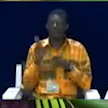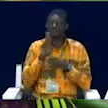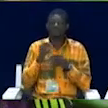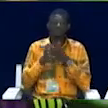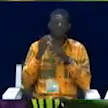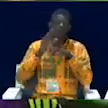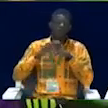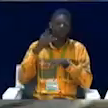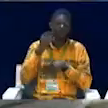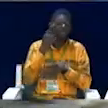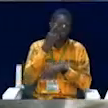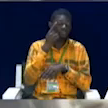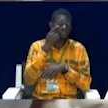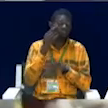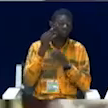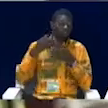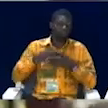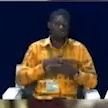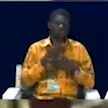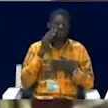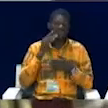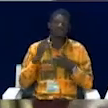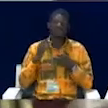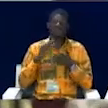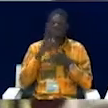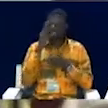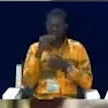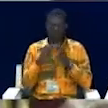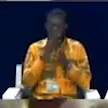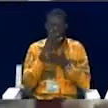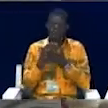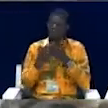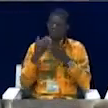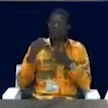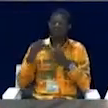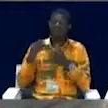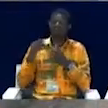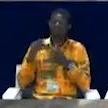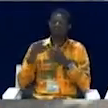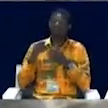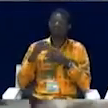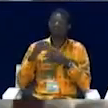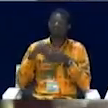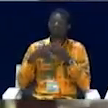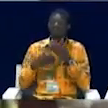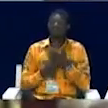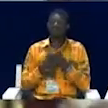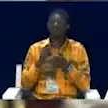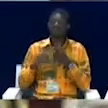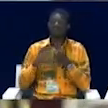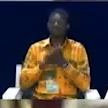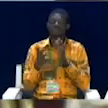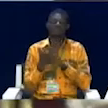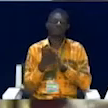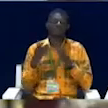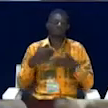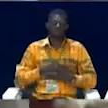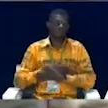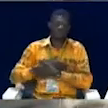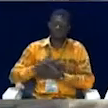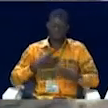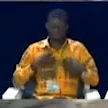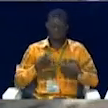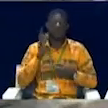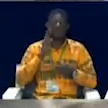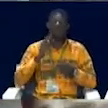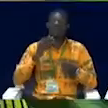on the baby and the baby slept very well and before you say Jack Robinson the baby received our